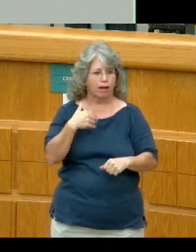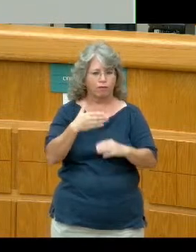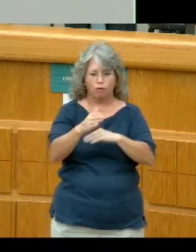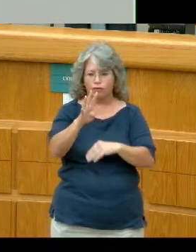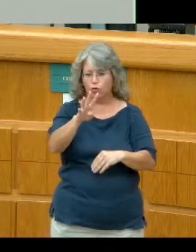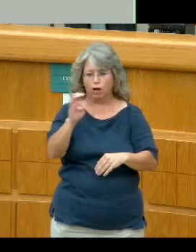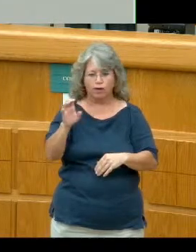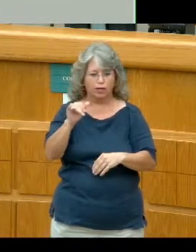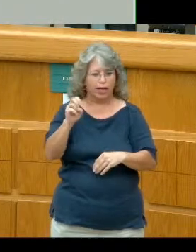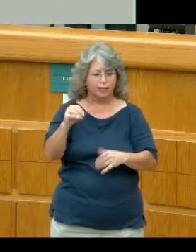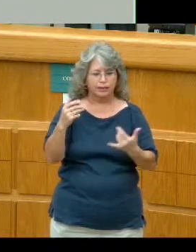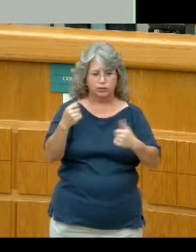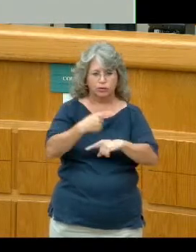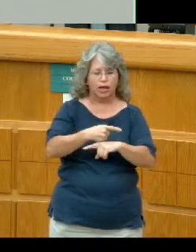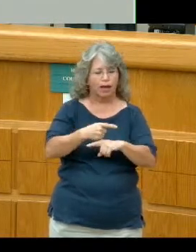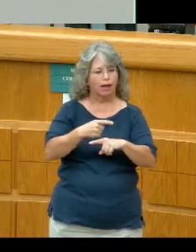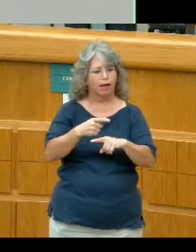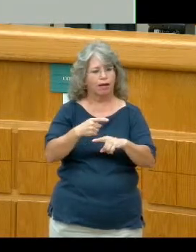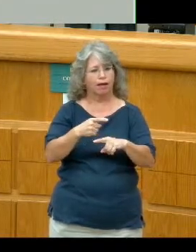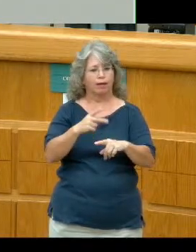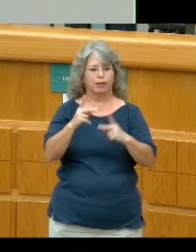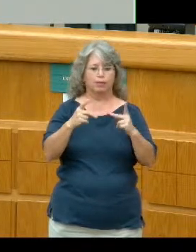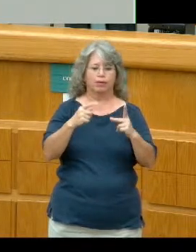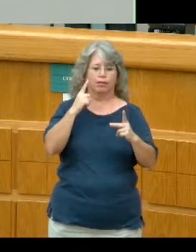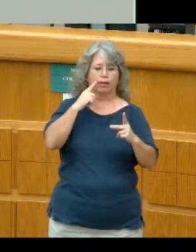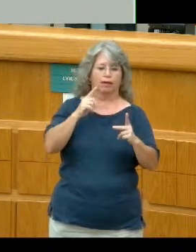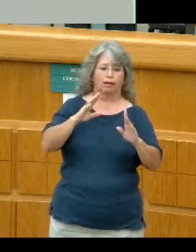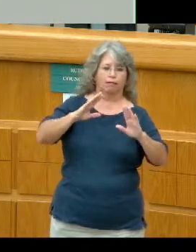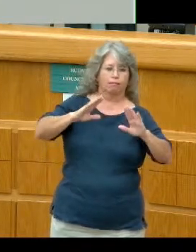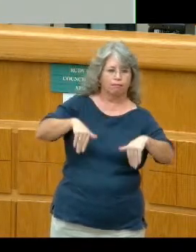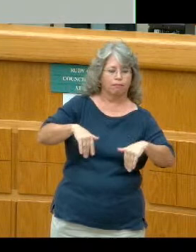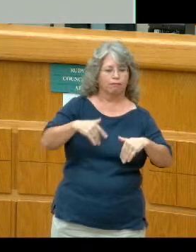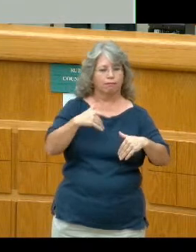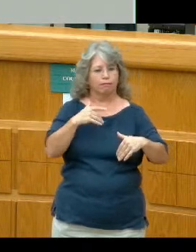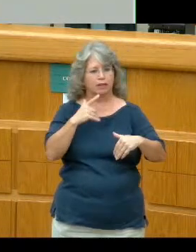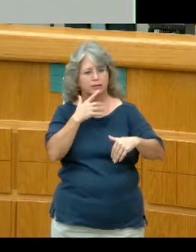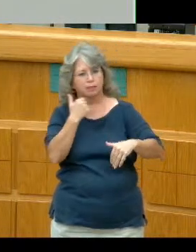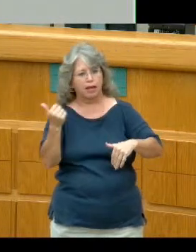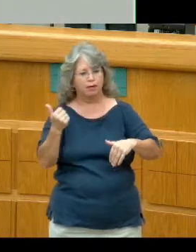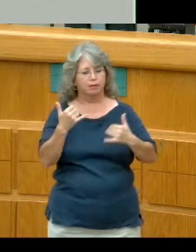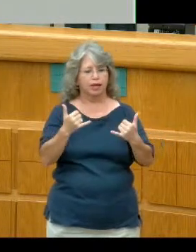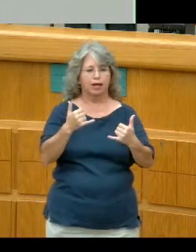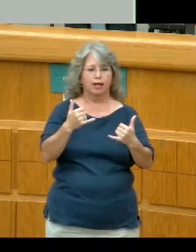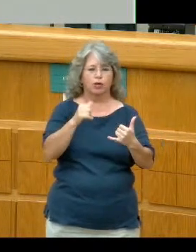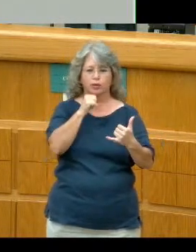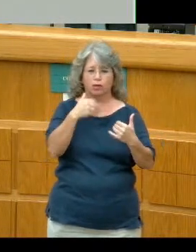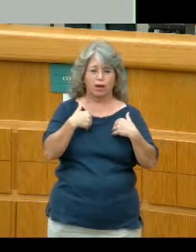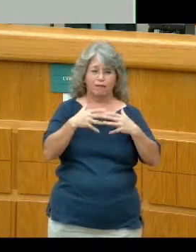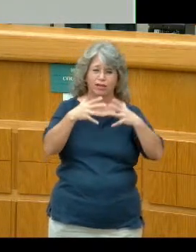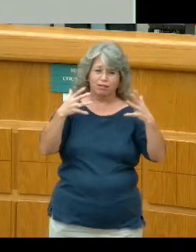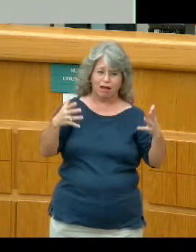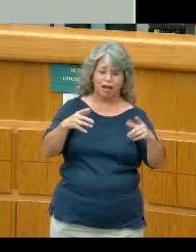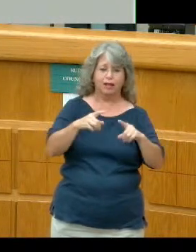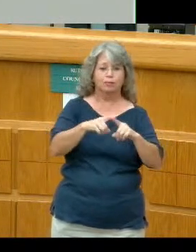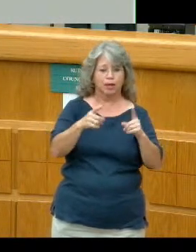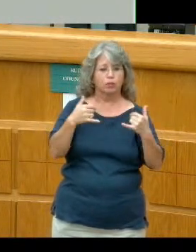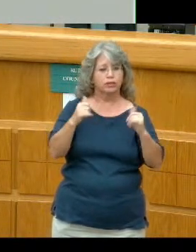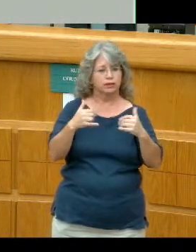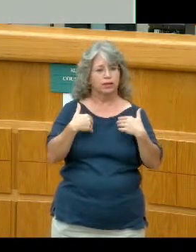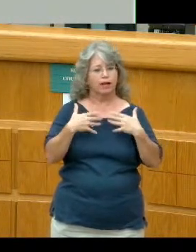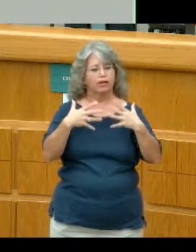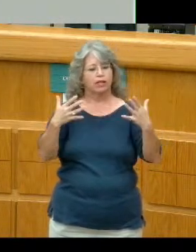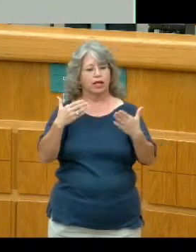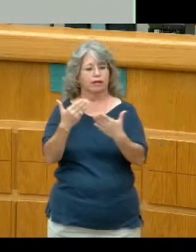of COVID-19 today. And while we don't have a lot of new cases compared to where we've been, we have a lot of new